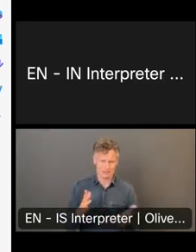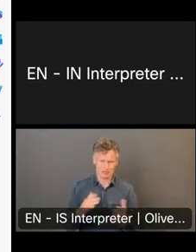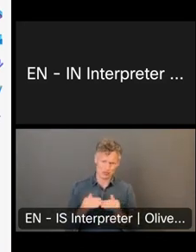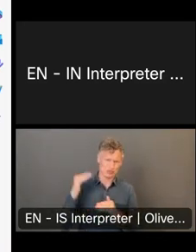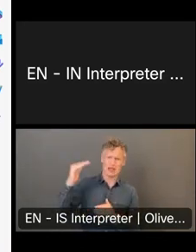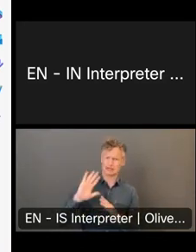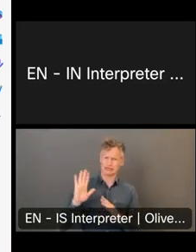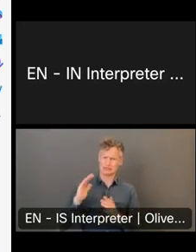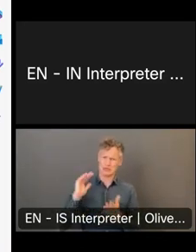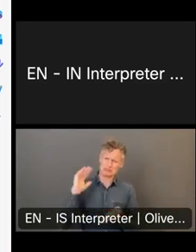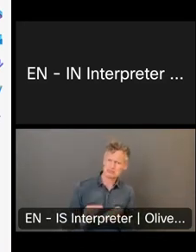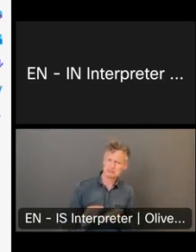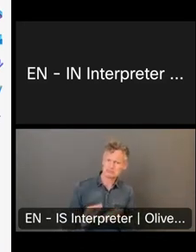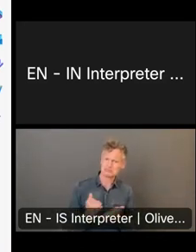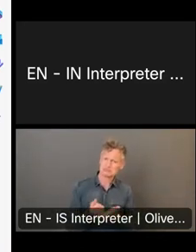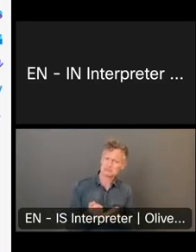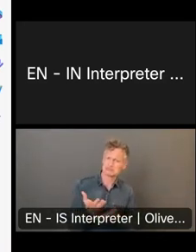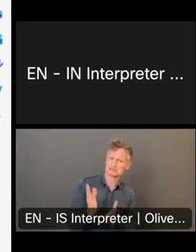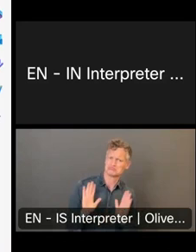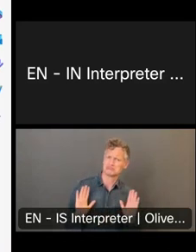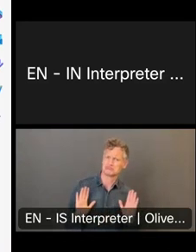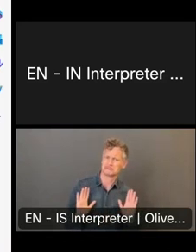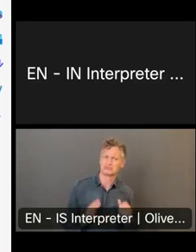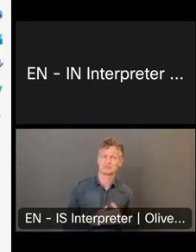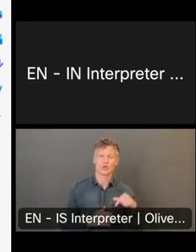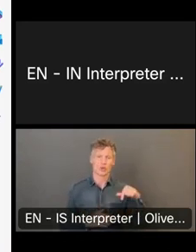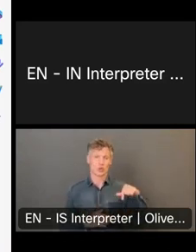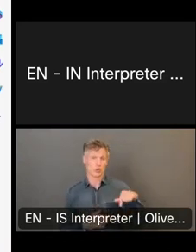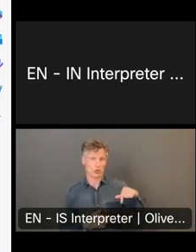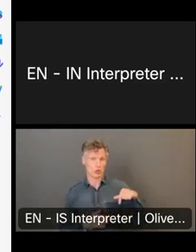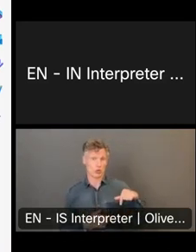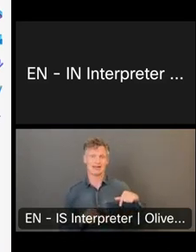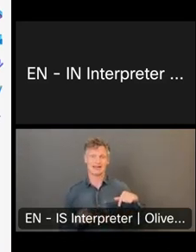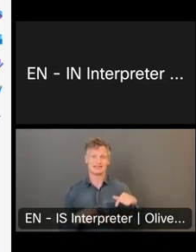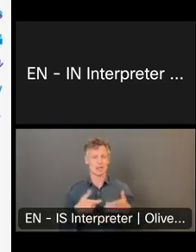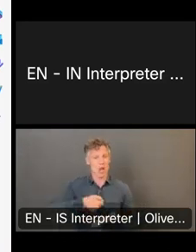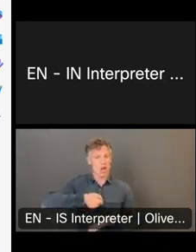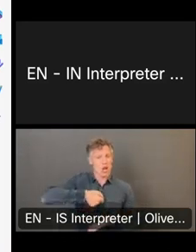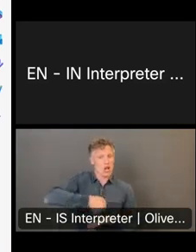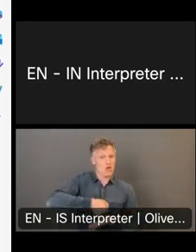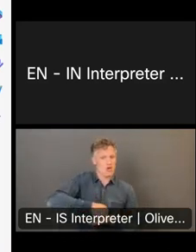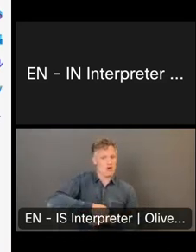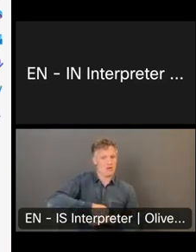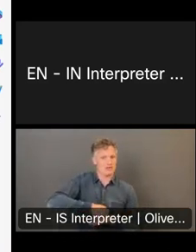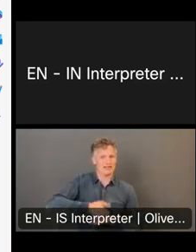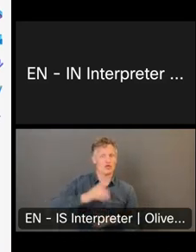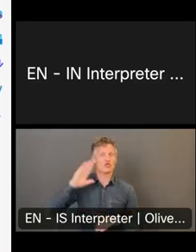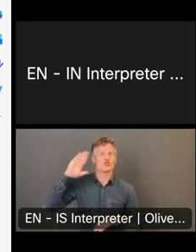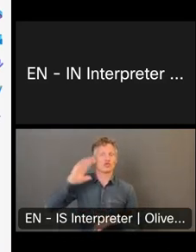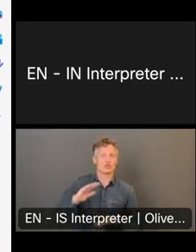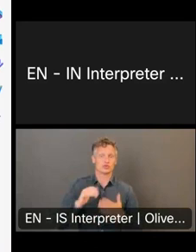The Q principle is a lower bounding principle inducing upper bounding implicata, in particular scalar